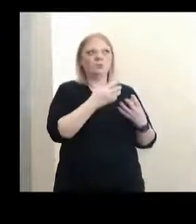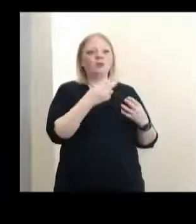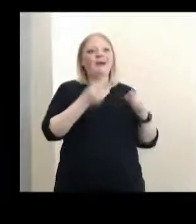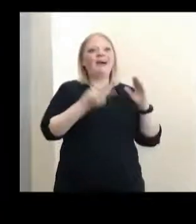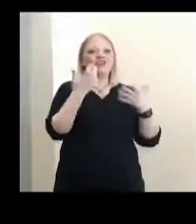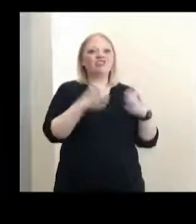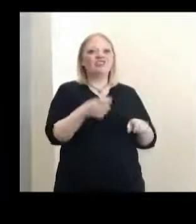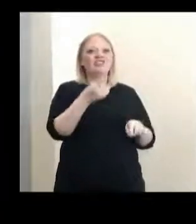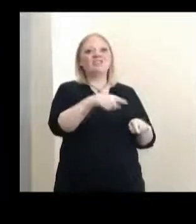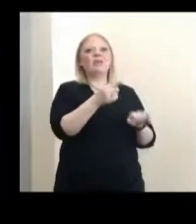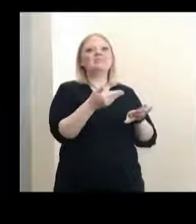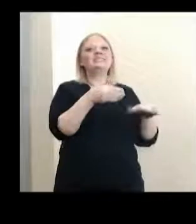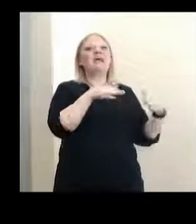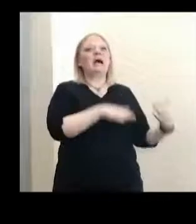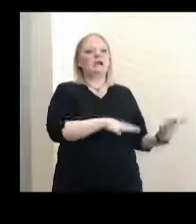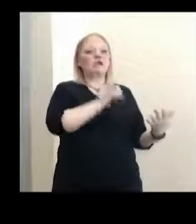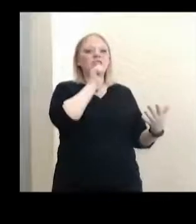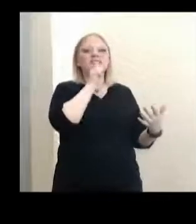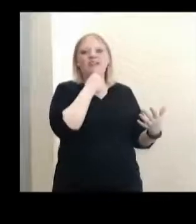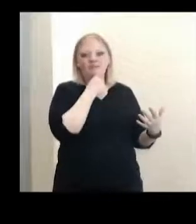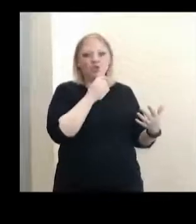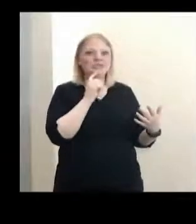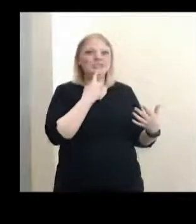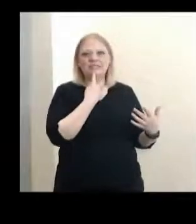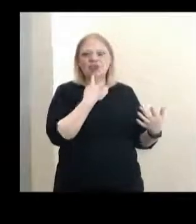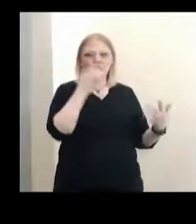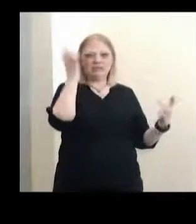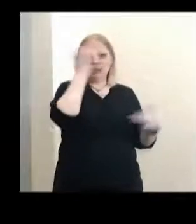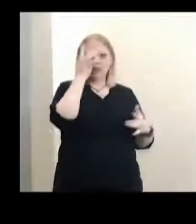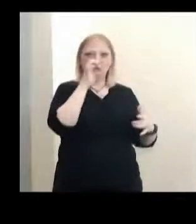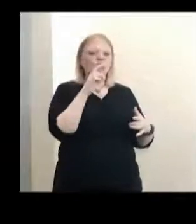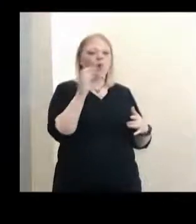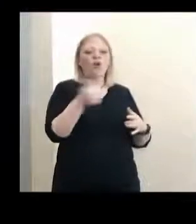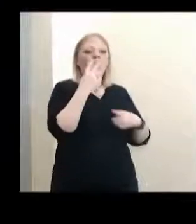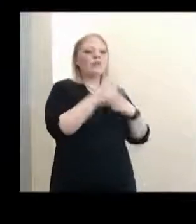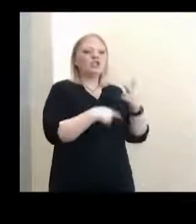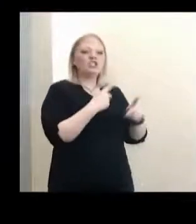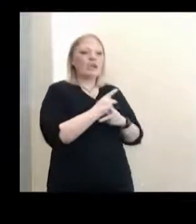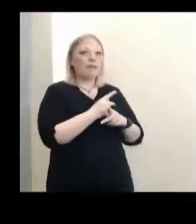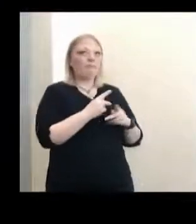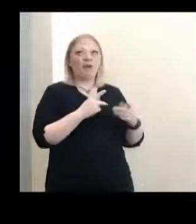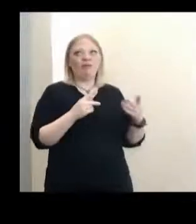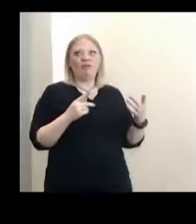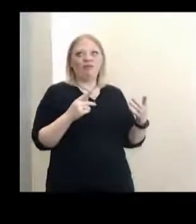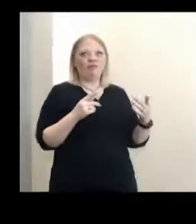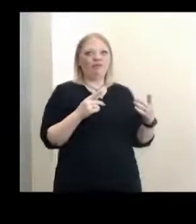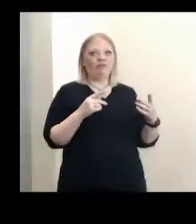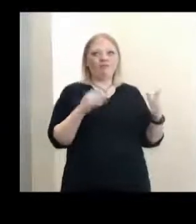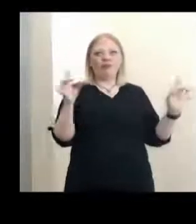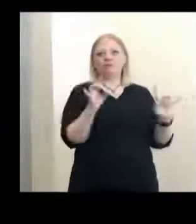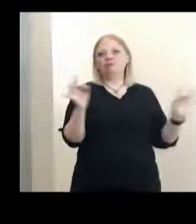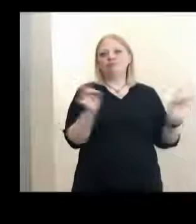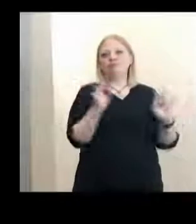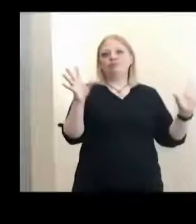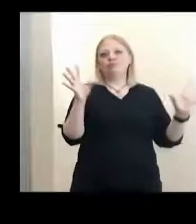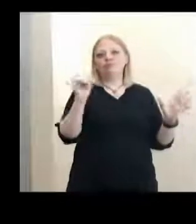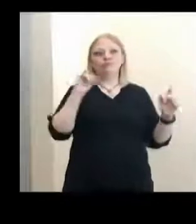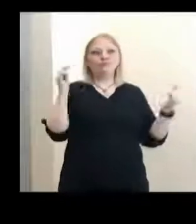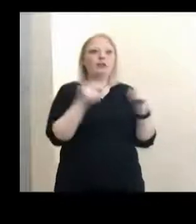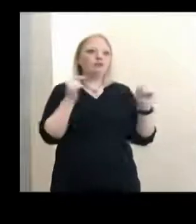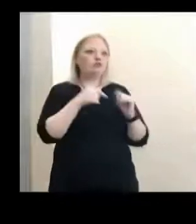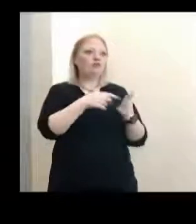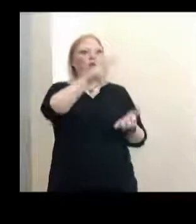dying or suffering a serious illness or other type of malady, including injury from